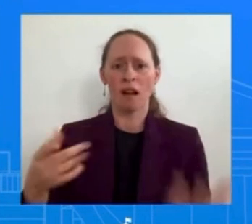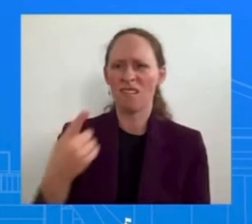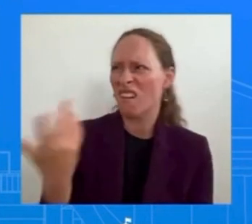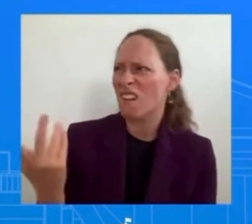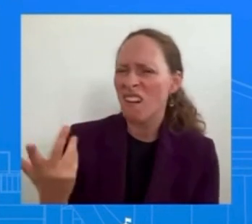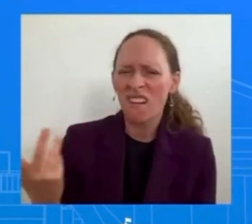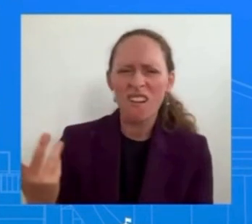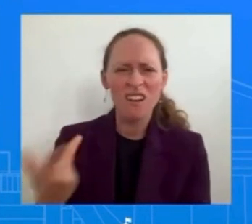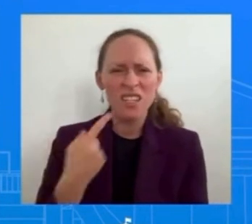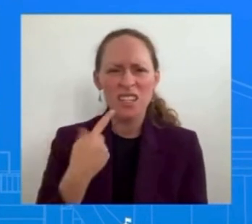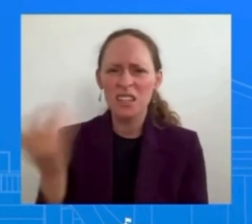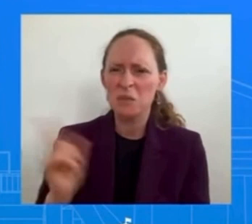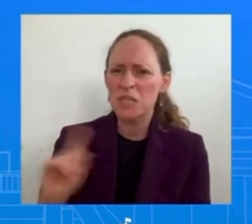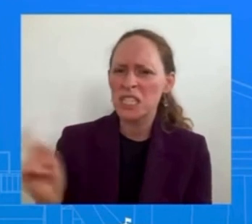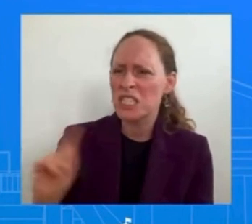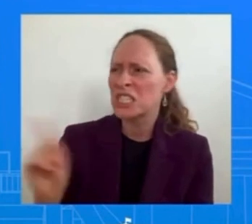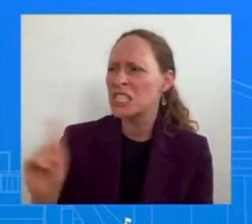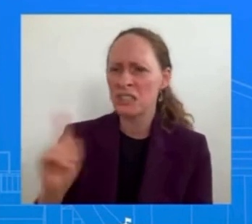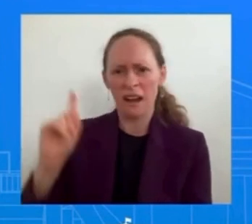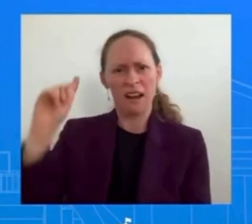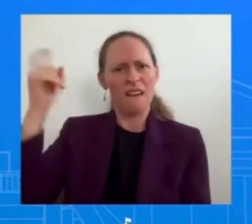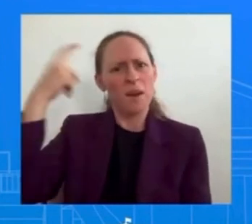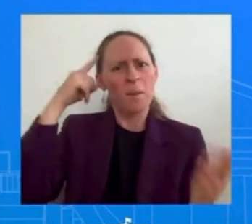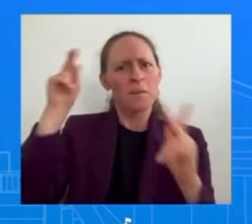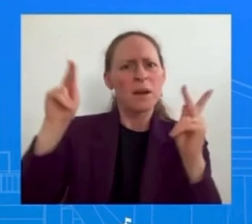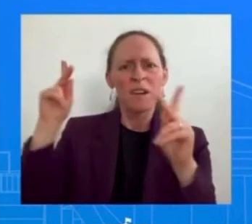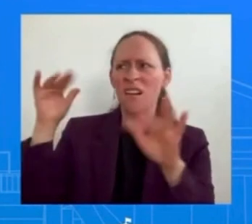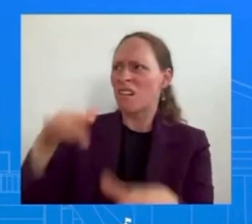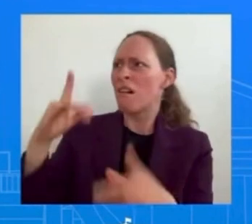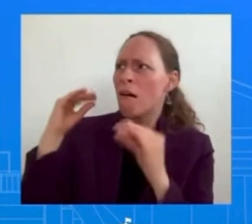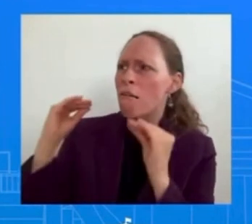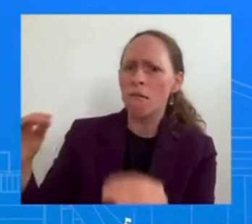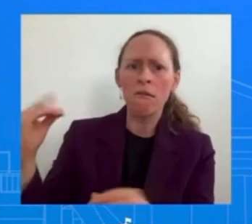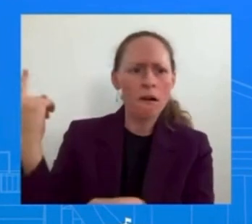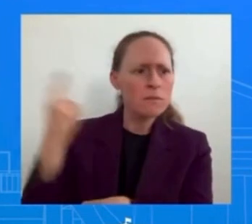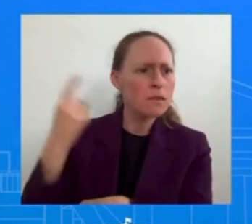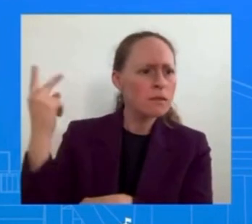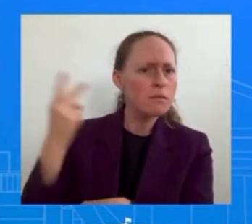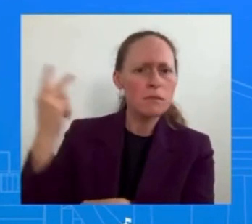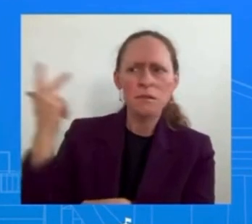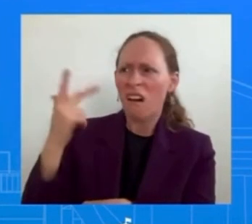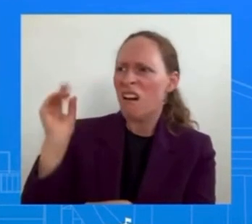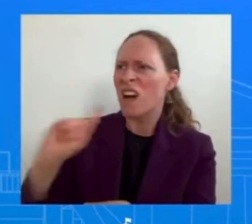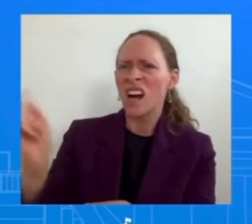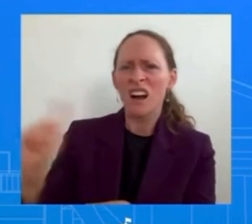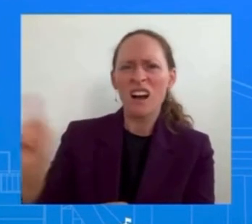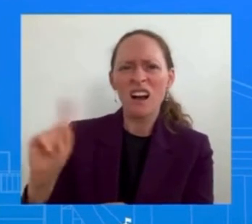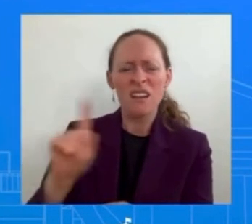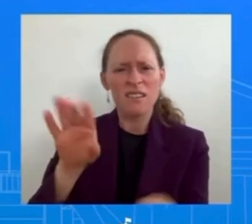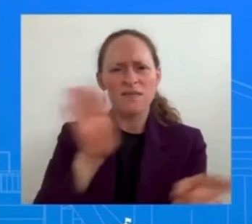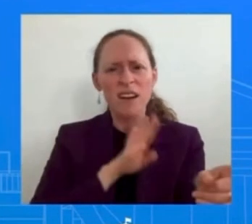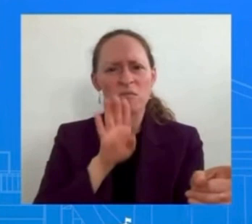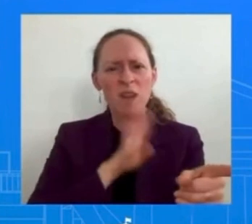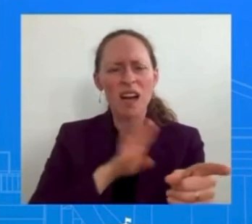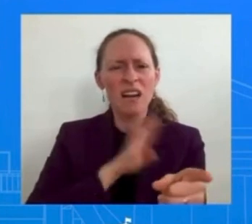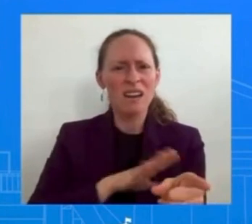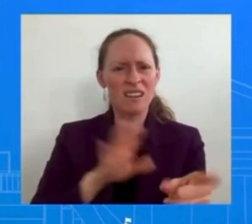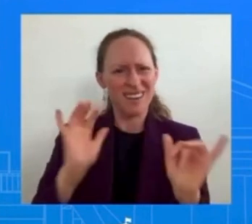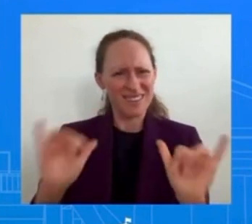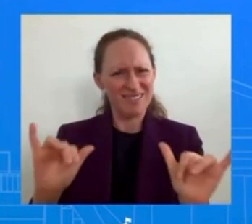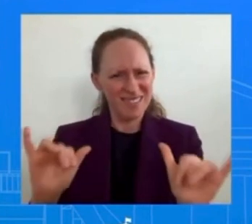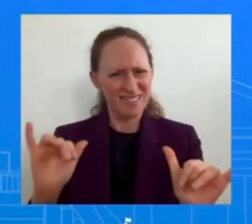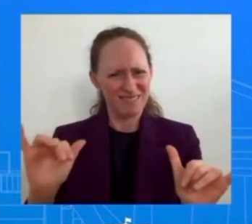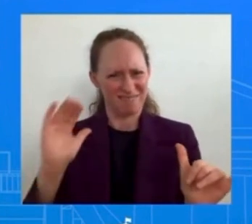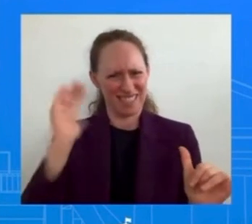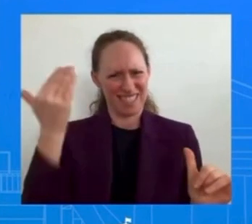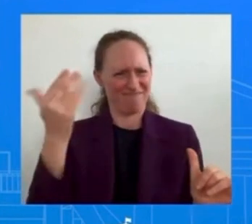or assistance for days, or that they still haven't. How do you explain the disconnect between what they're saying and what you're